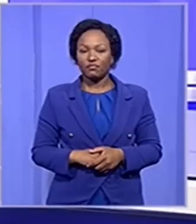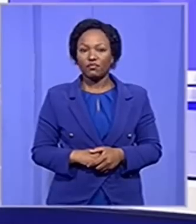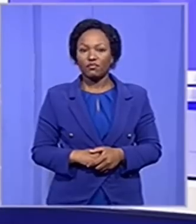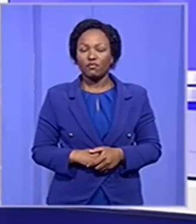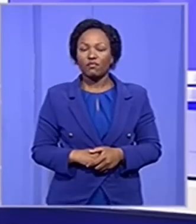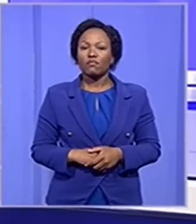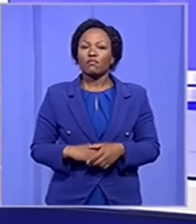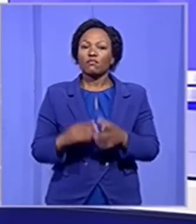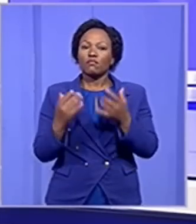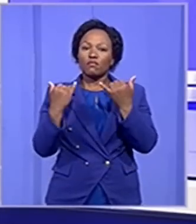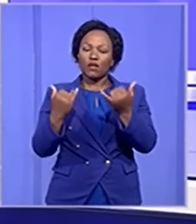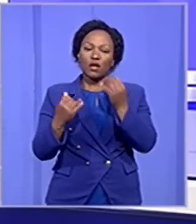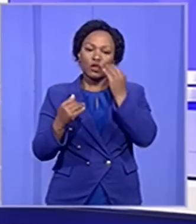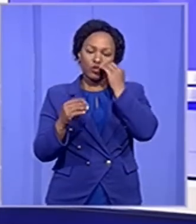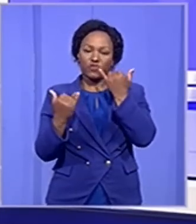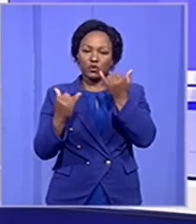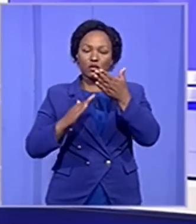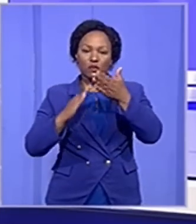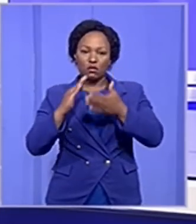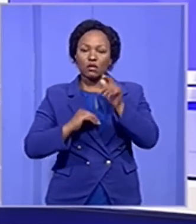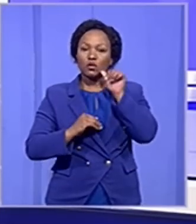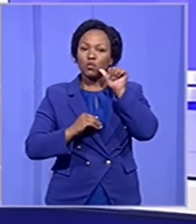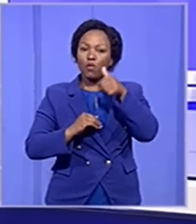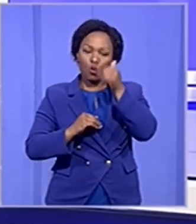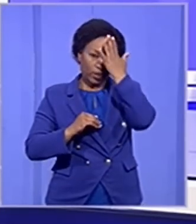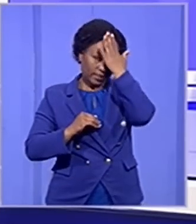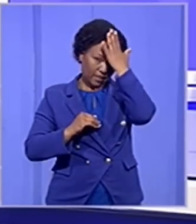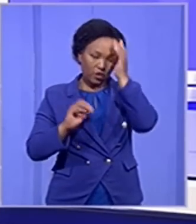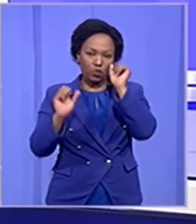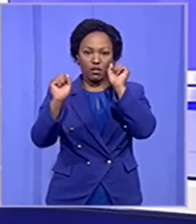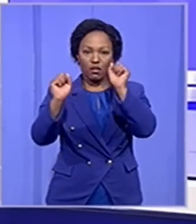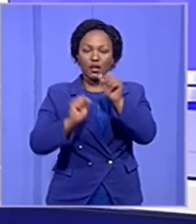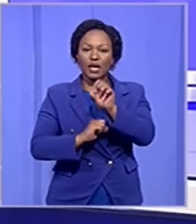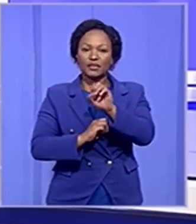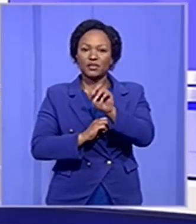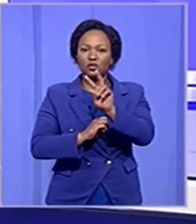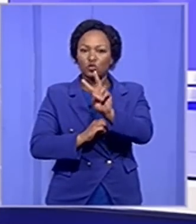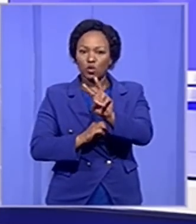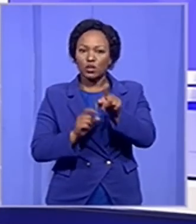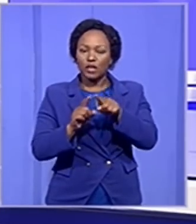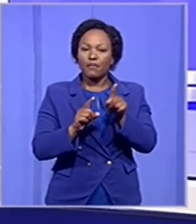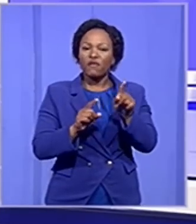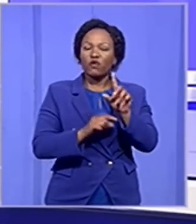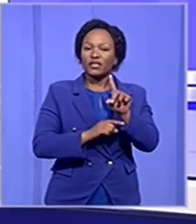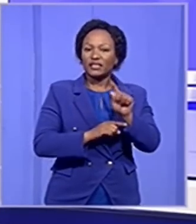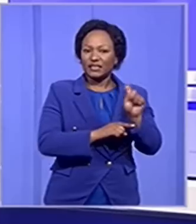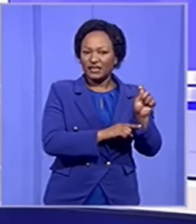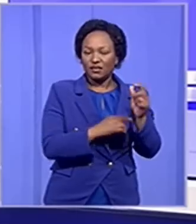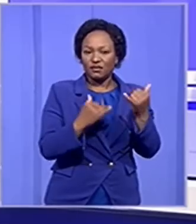Motho di ne di le kalo tsa segong jono kgaso e latelang ke ya sepedi ka moso mo SABC 2 le SABC le hae